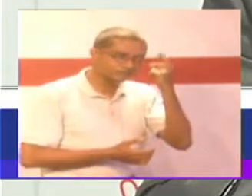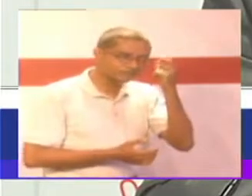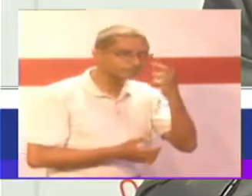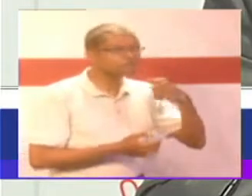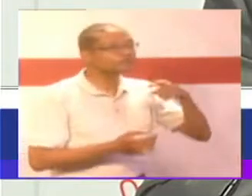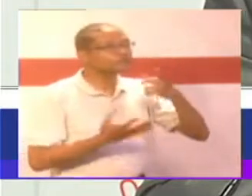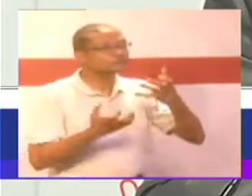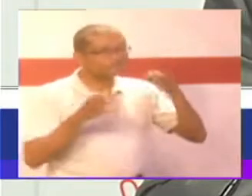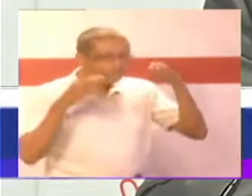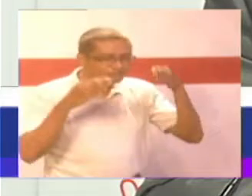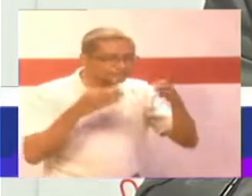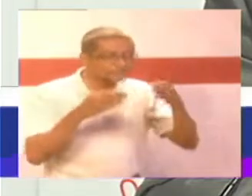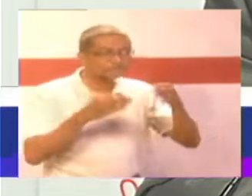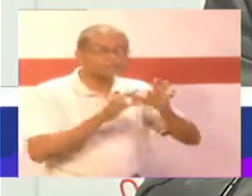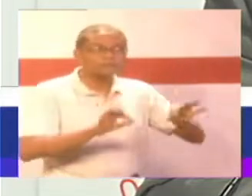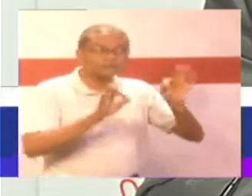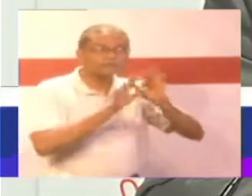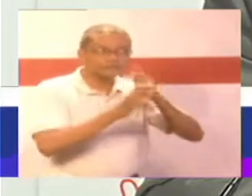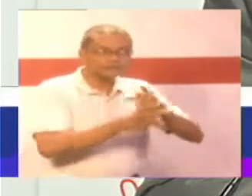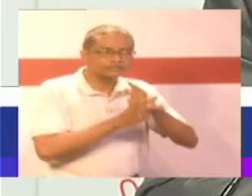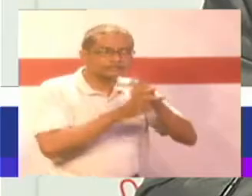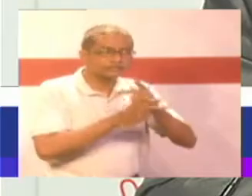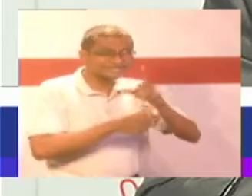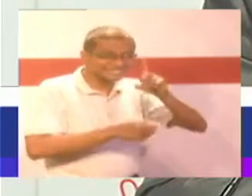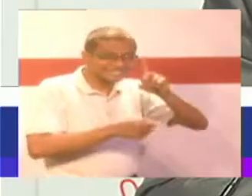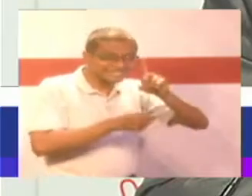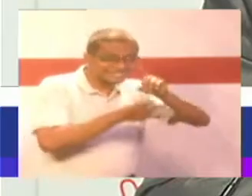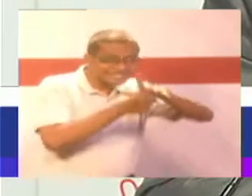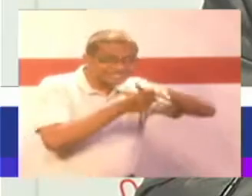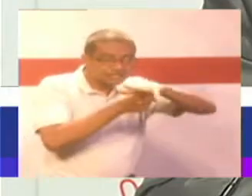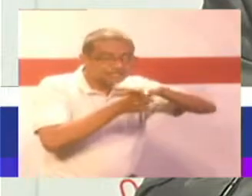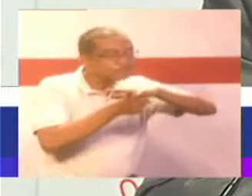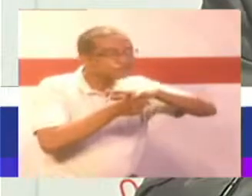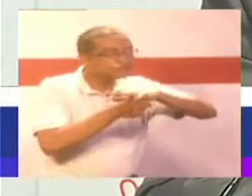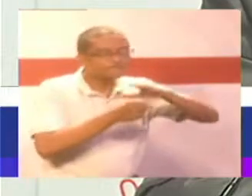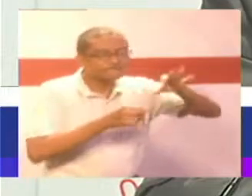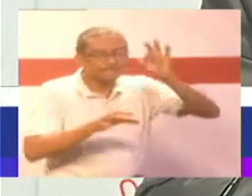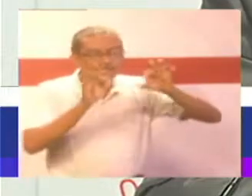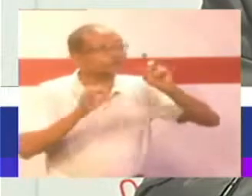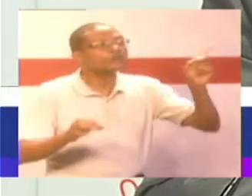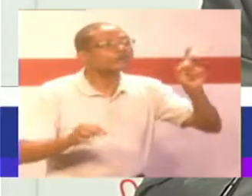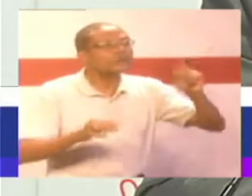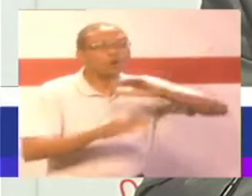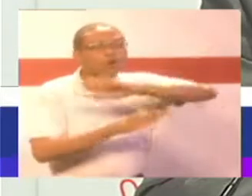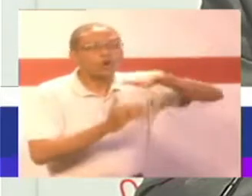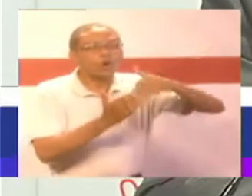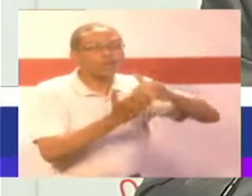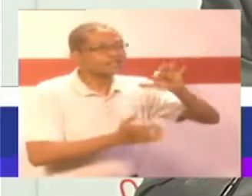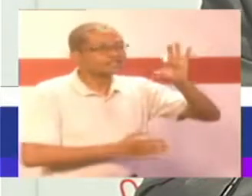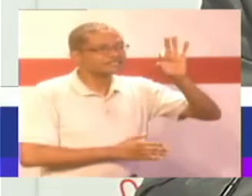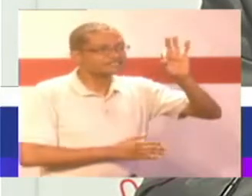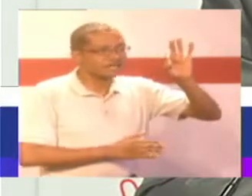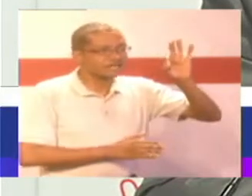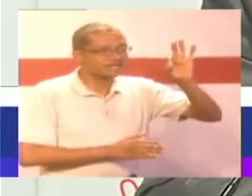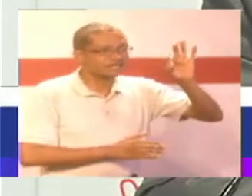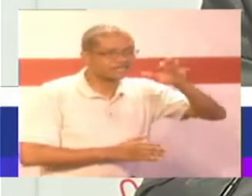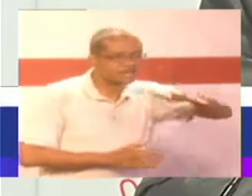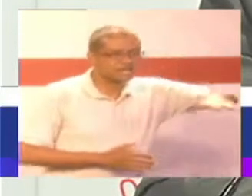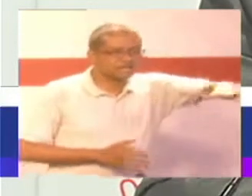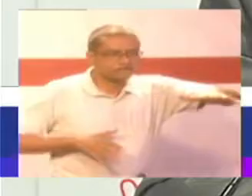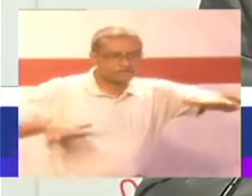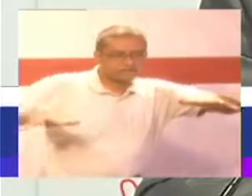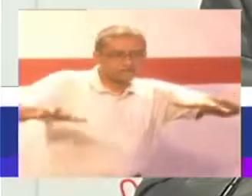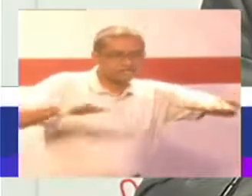been Delta cases that have been detected in all 9 counties. All 9 counties, meaning the 8 counties in